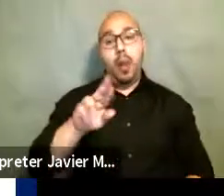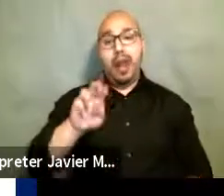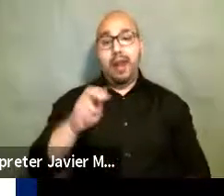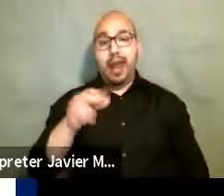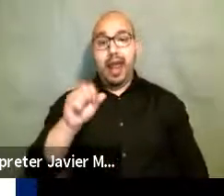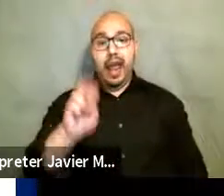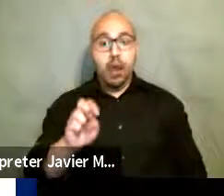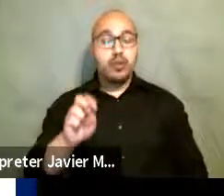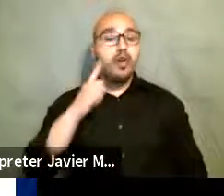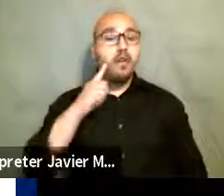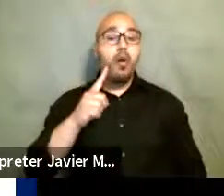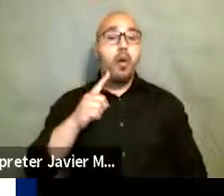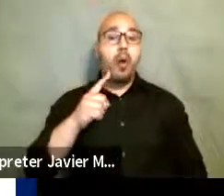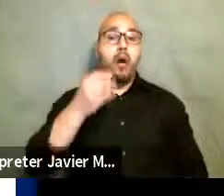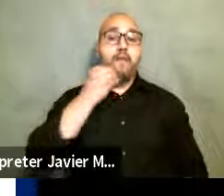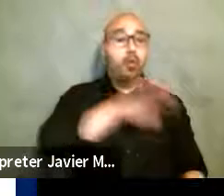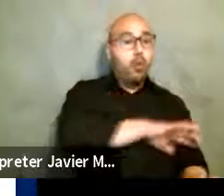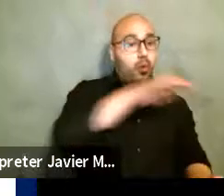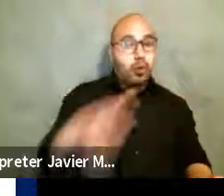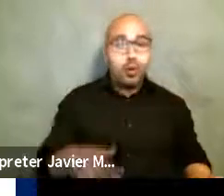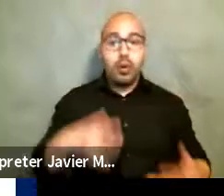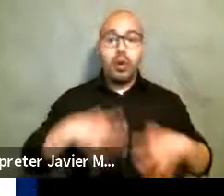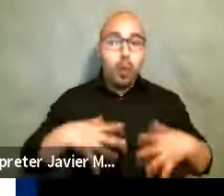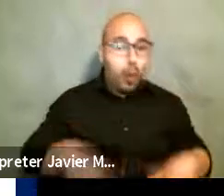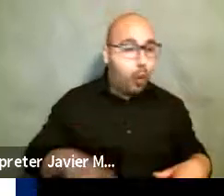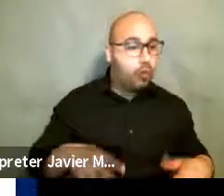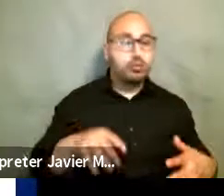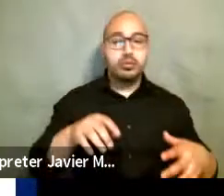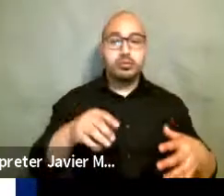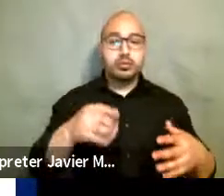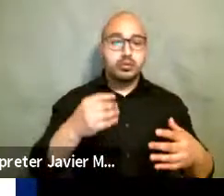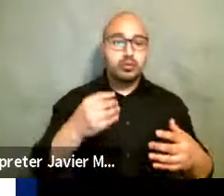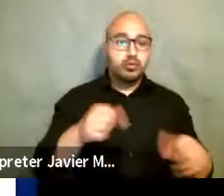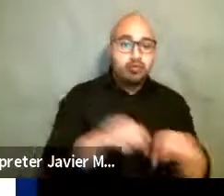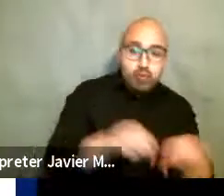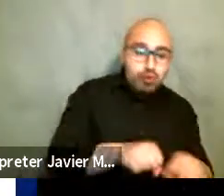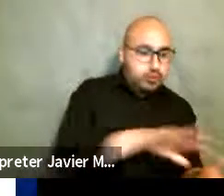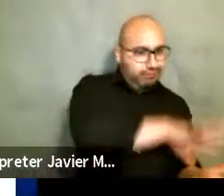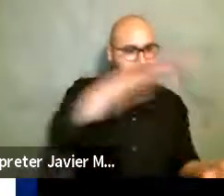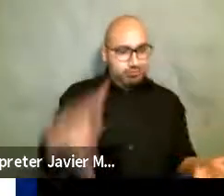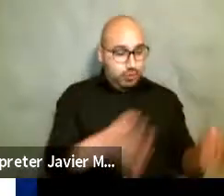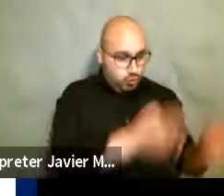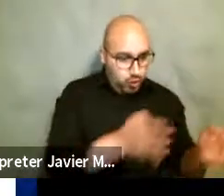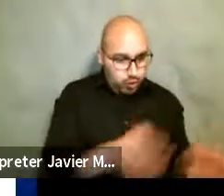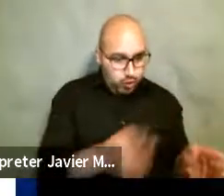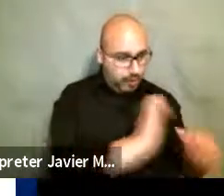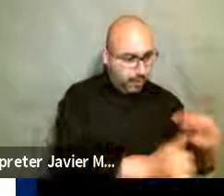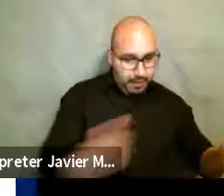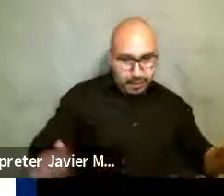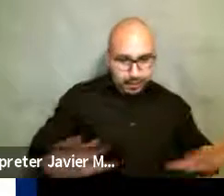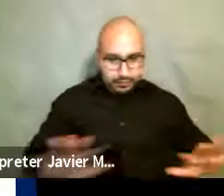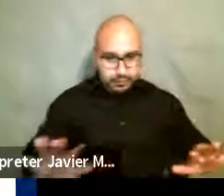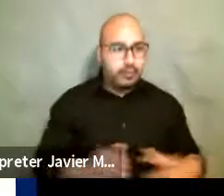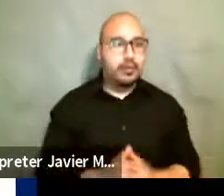our donations, which would be clothing and shoes, food donations, etc. These are